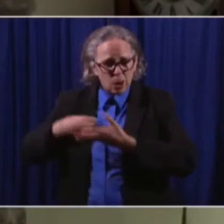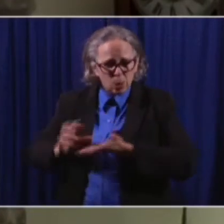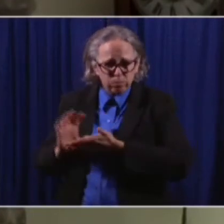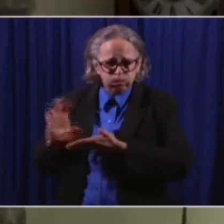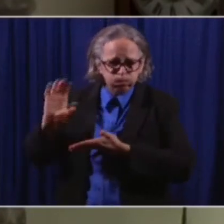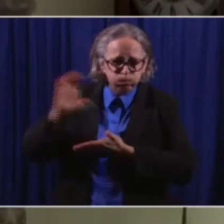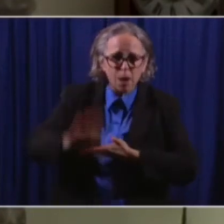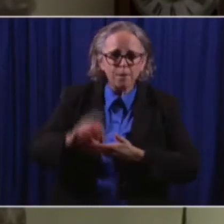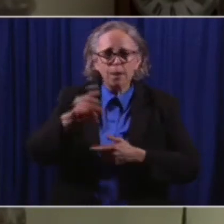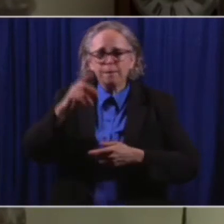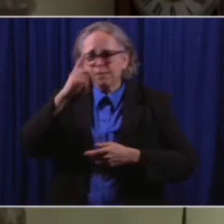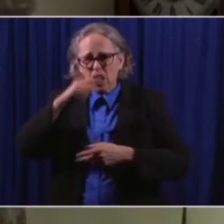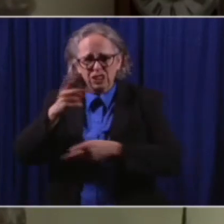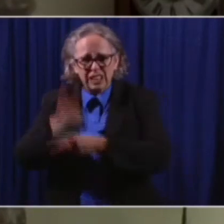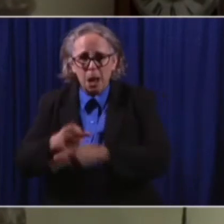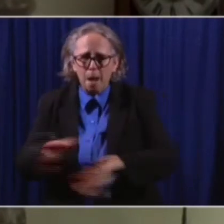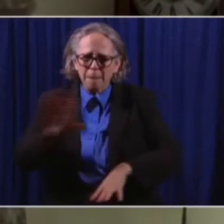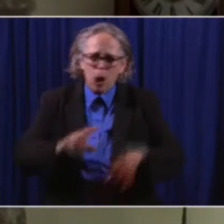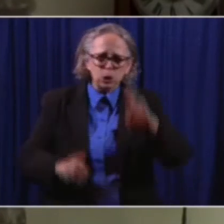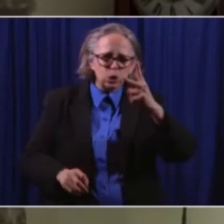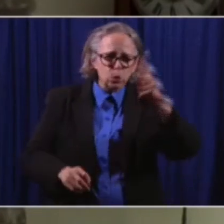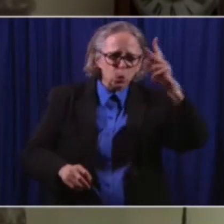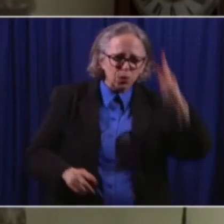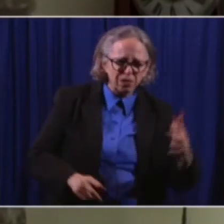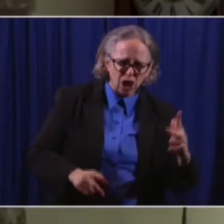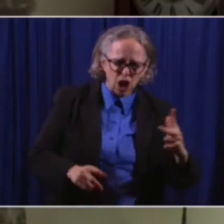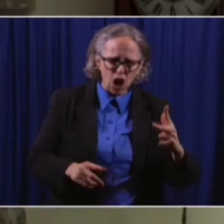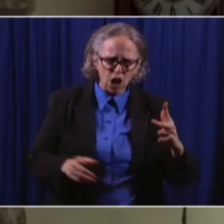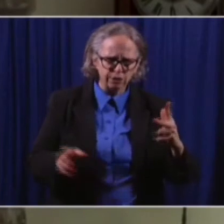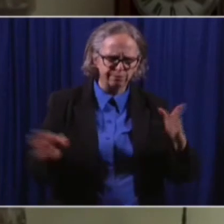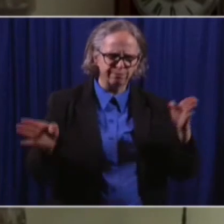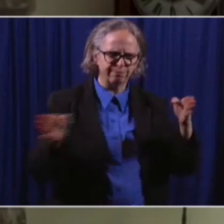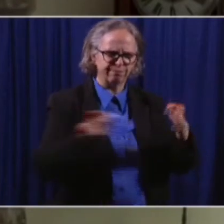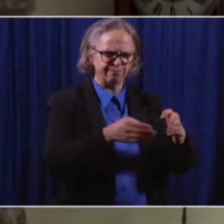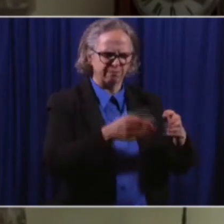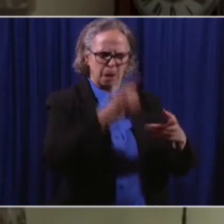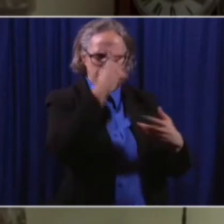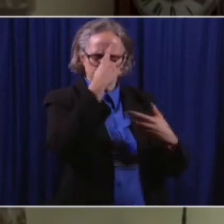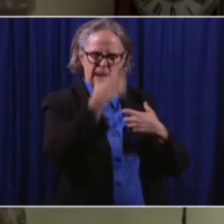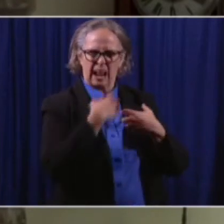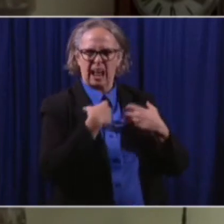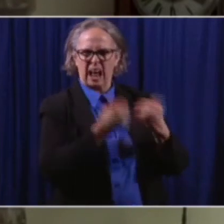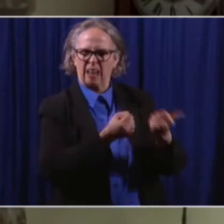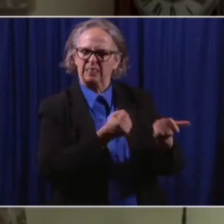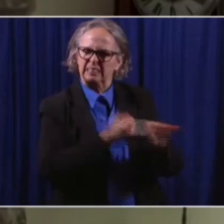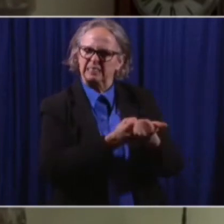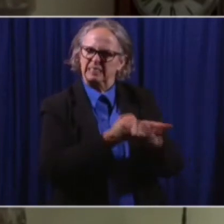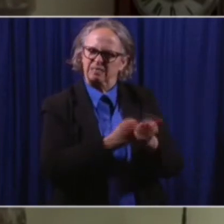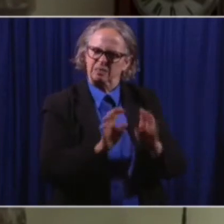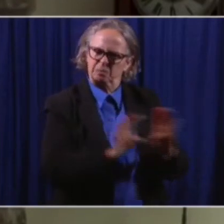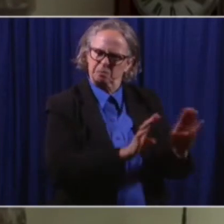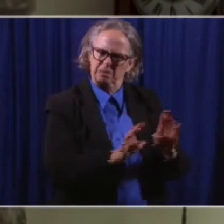services, showing that their mental health needs far outpace their physical health needs.